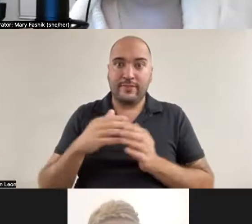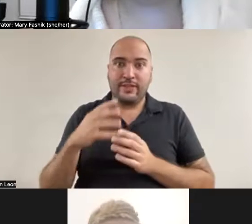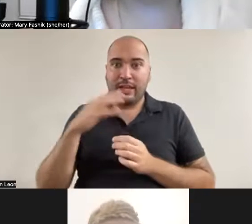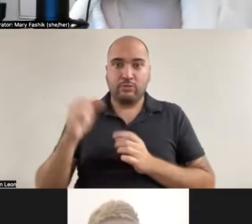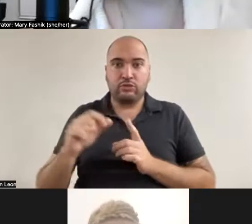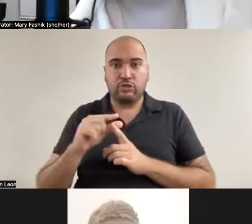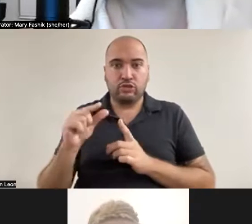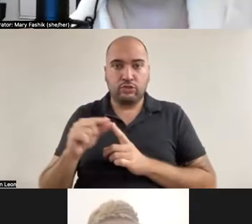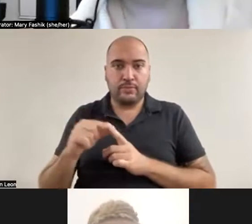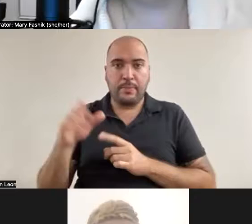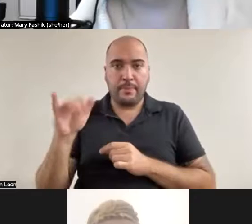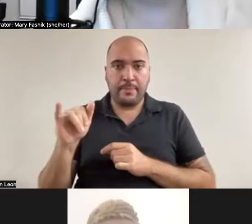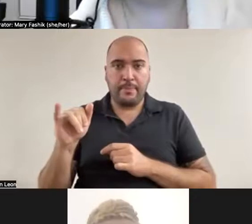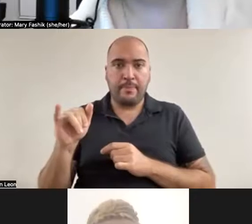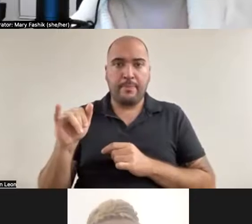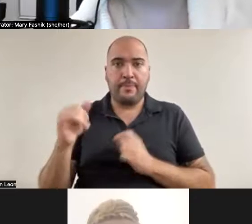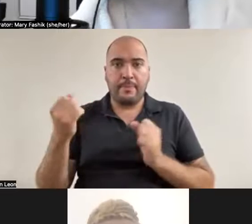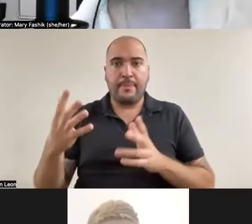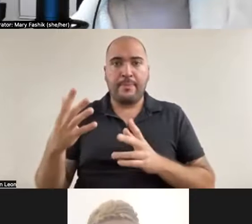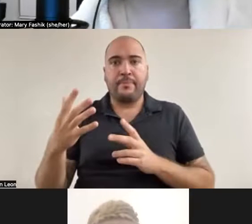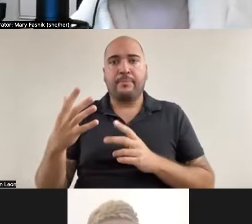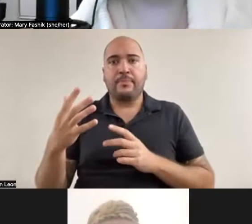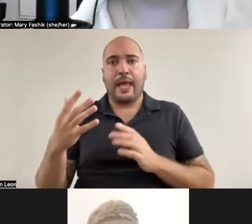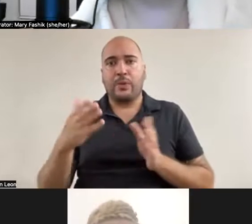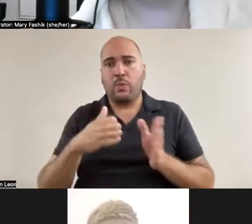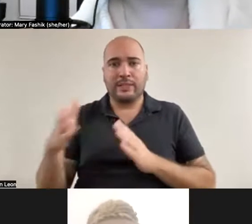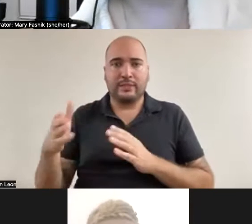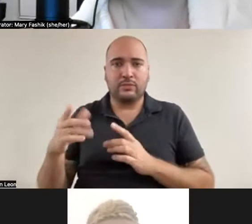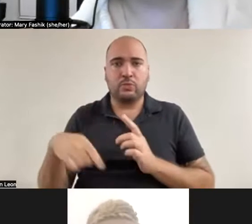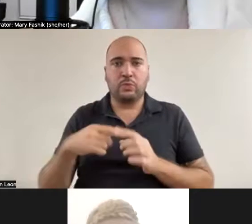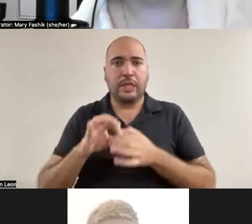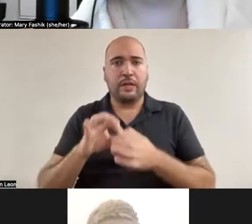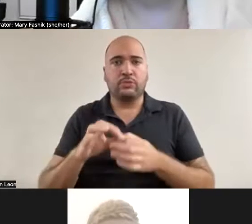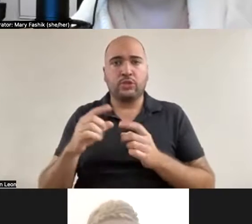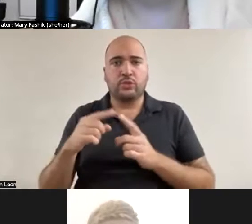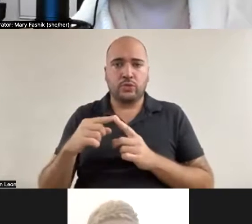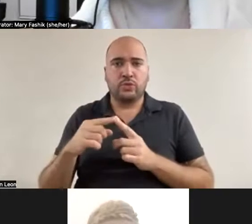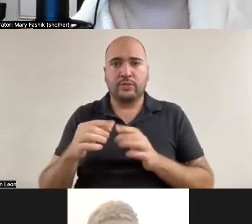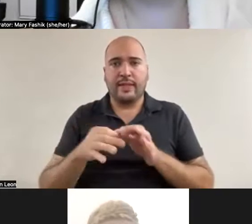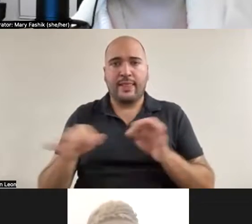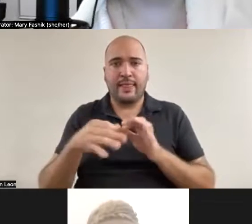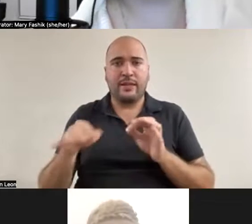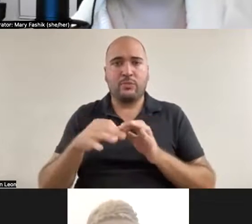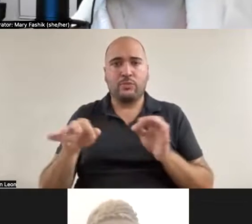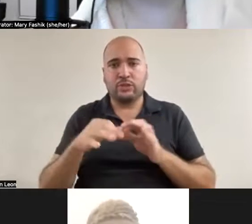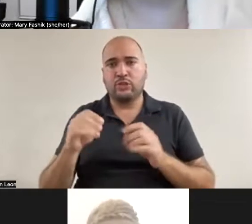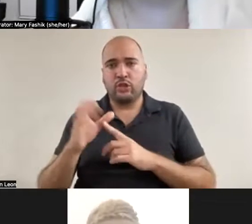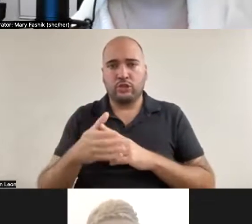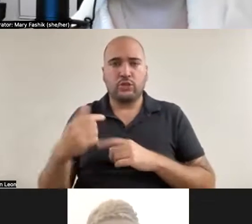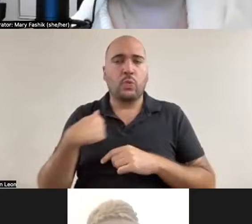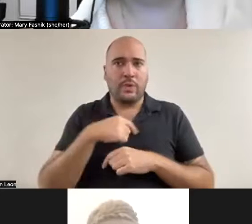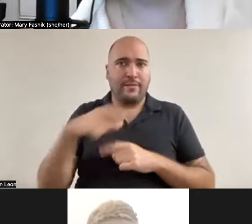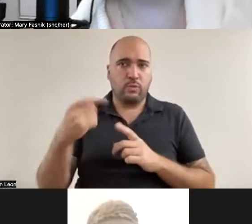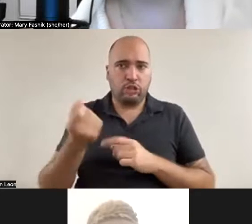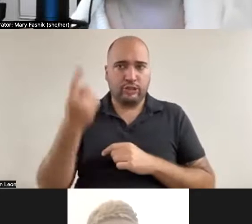term by many means, when it comes to language and culture, we have to understand